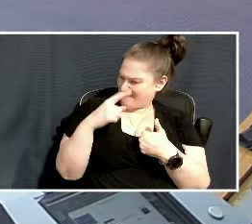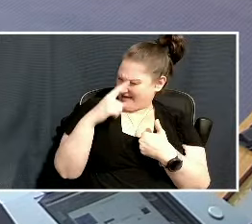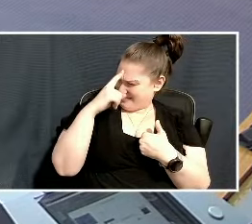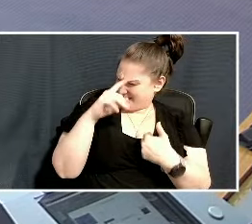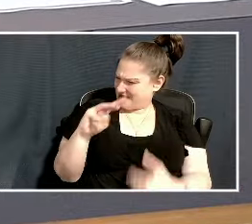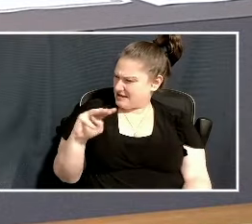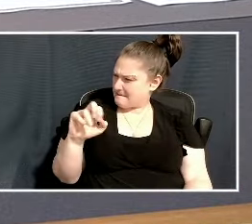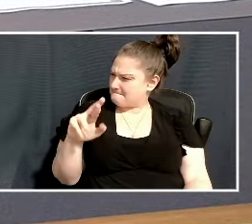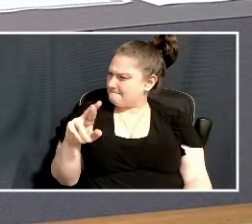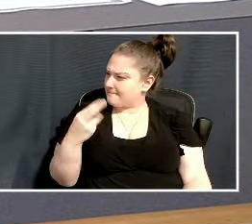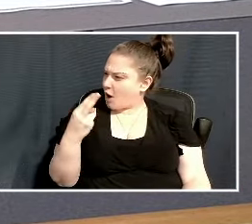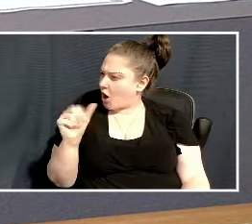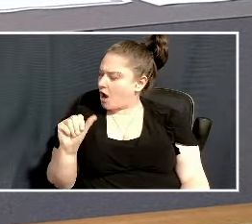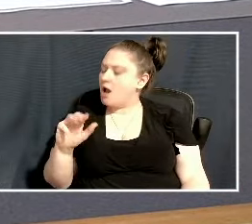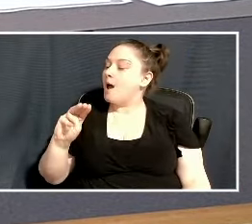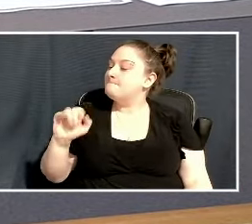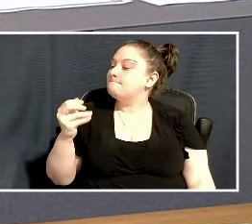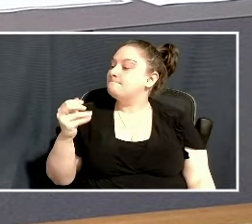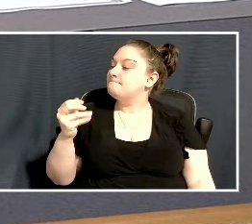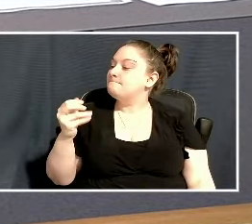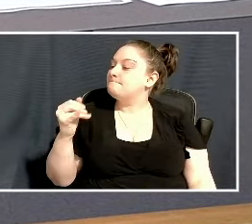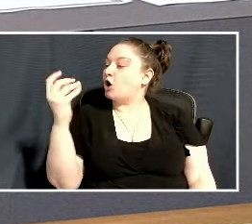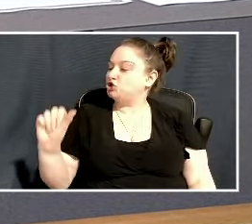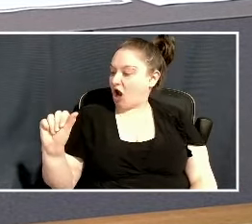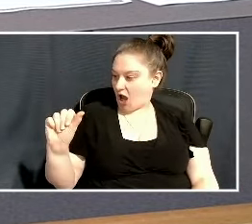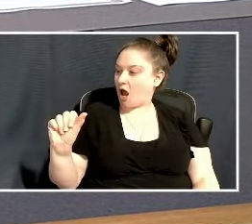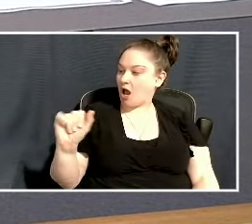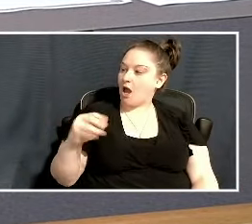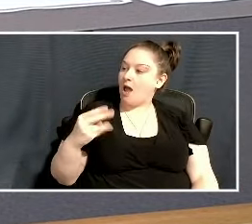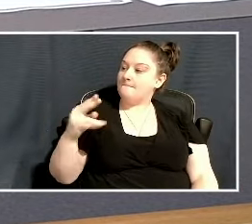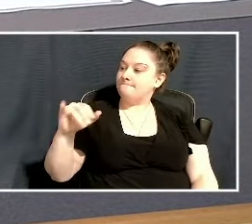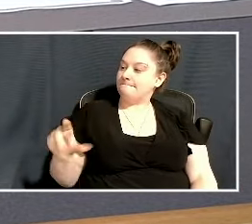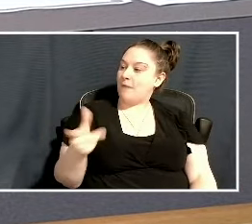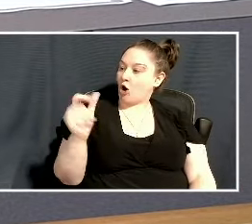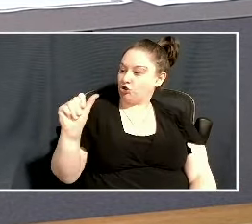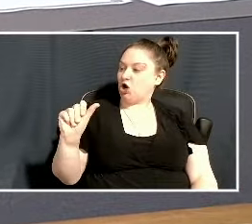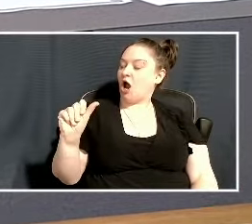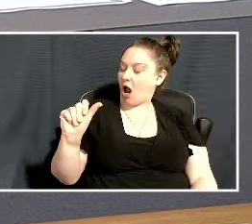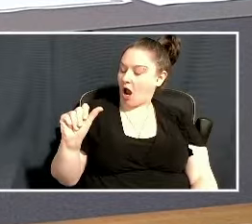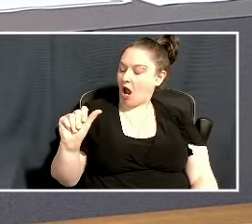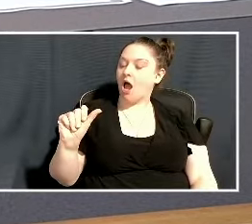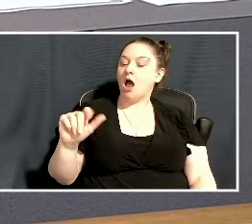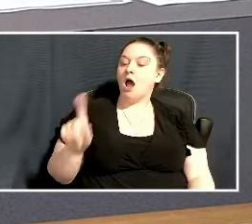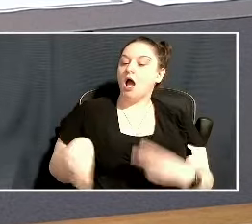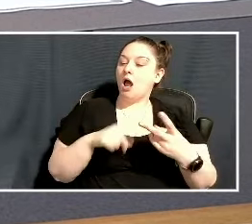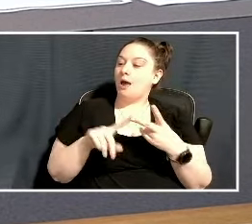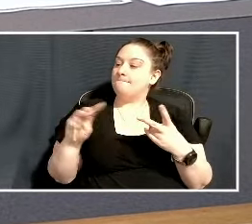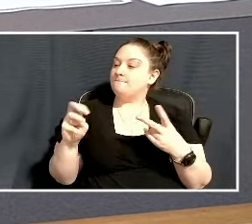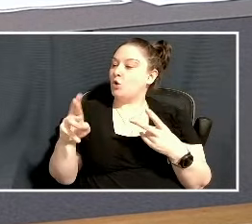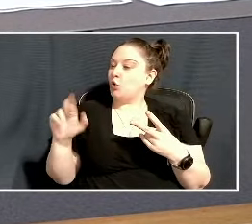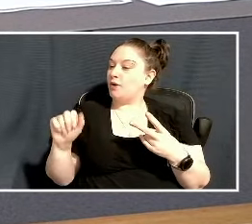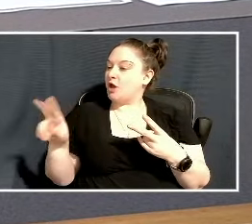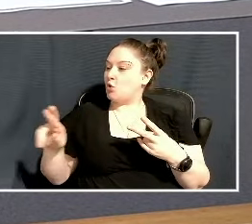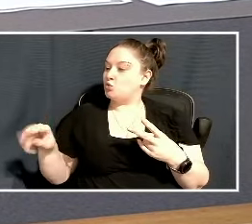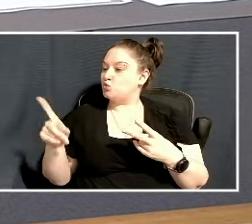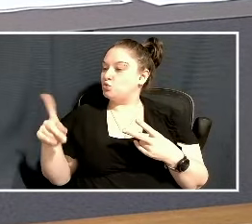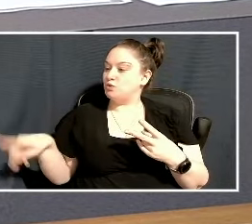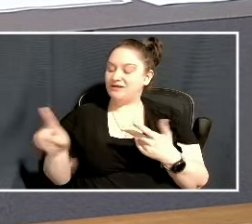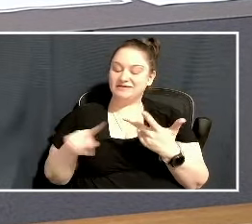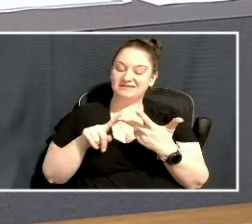Byers? Marja. Marja Byers, Maria Ruiz, and Aaron Ross.